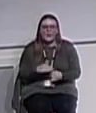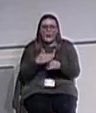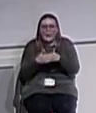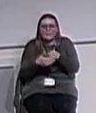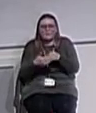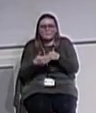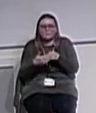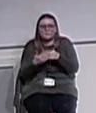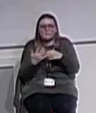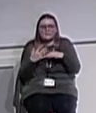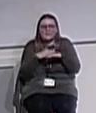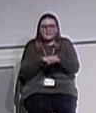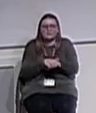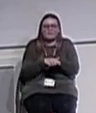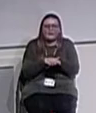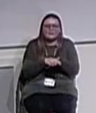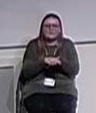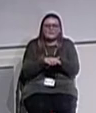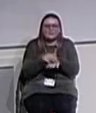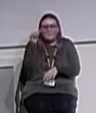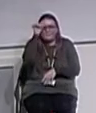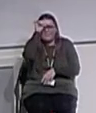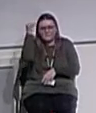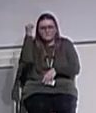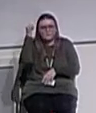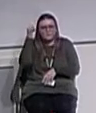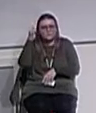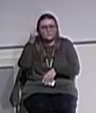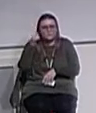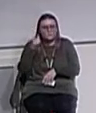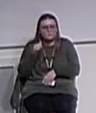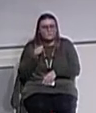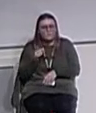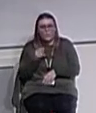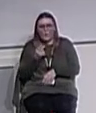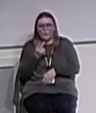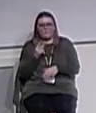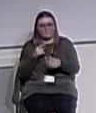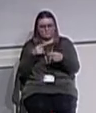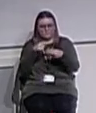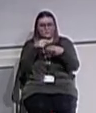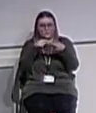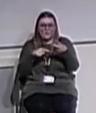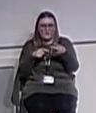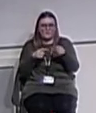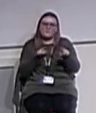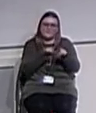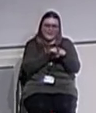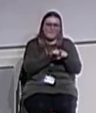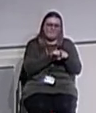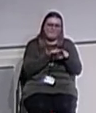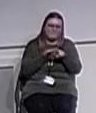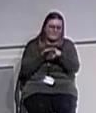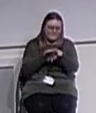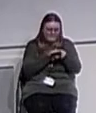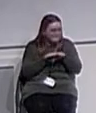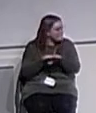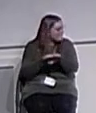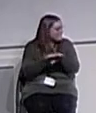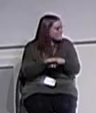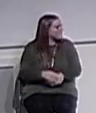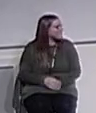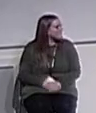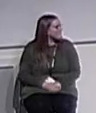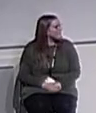integrated masters. So the integrated masters is where you do your first 2 years the same as everybody else, lots of bioscience or wacky optional units if you want